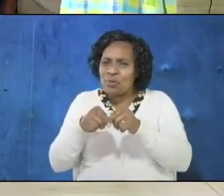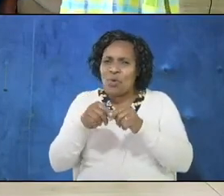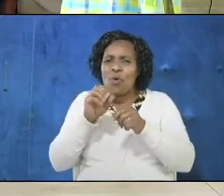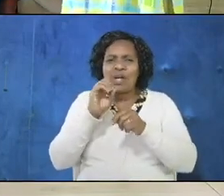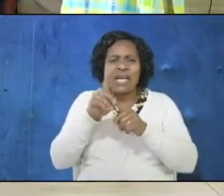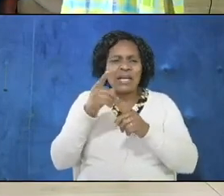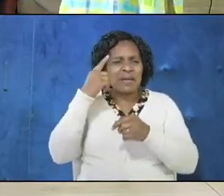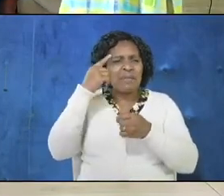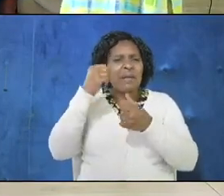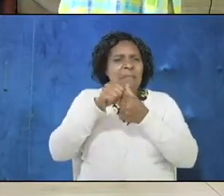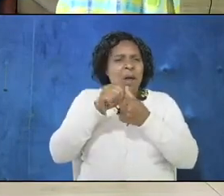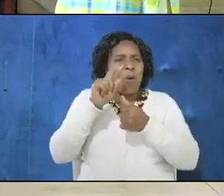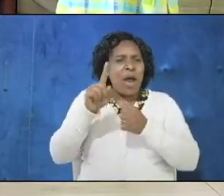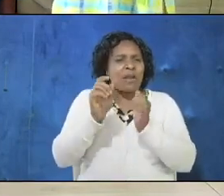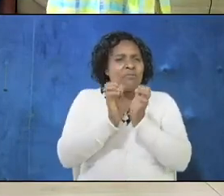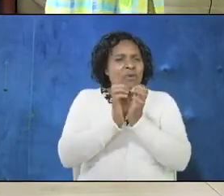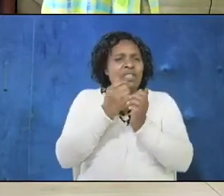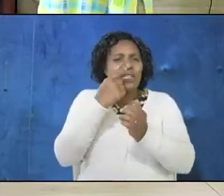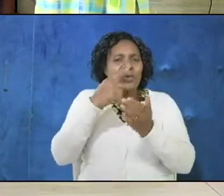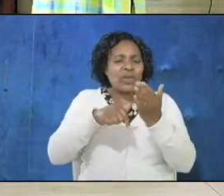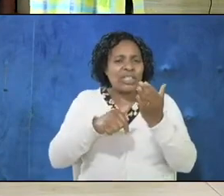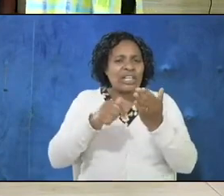I remember Paul one time said,